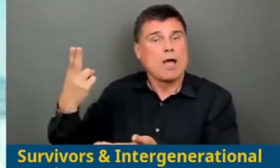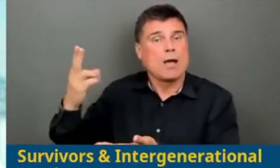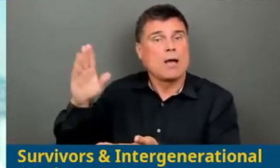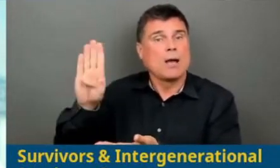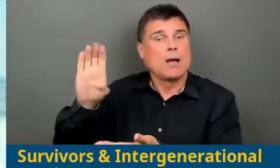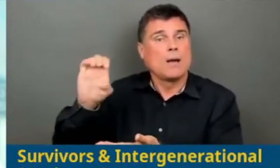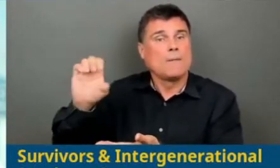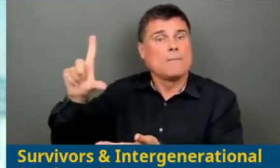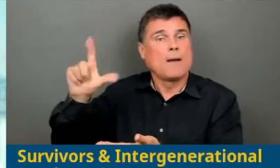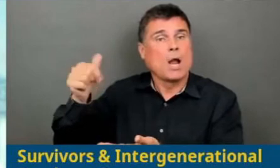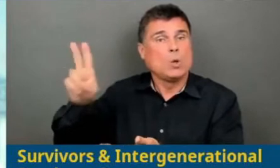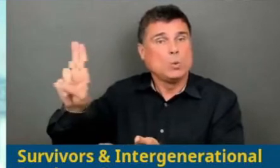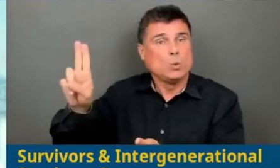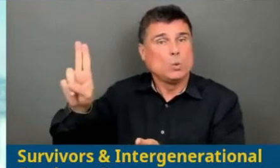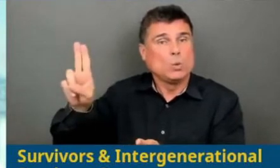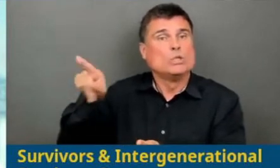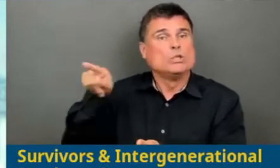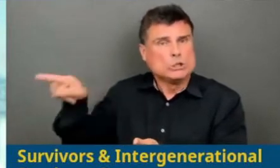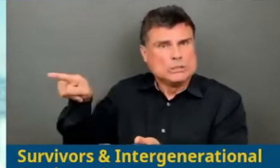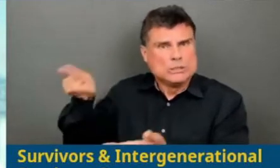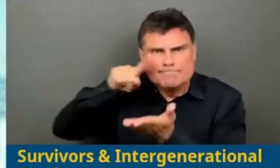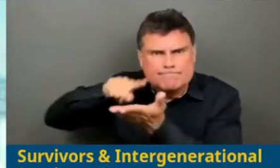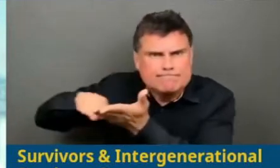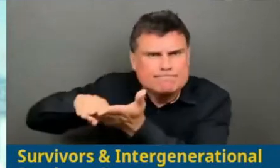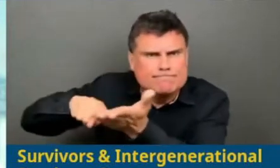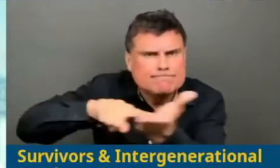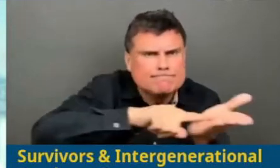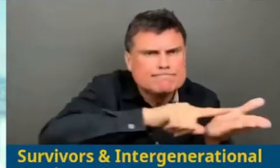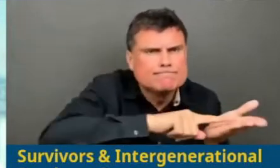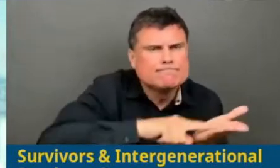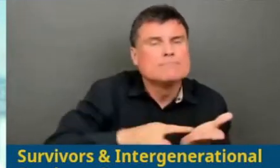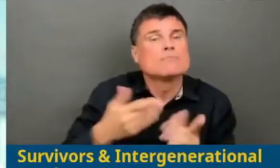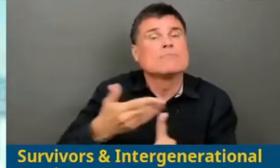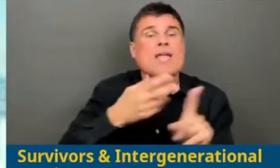Kamloops Residential School site, and she said this: